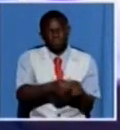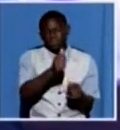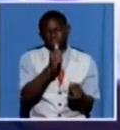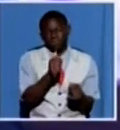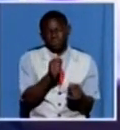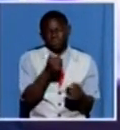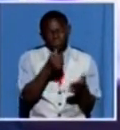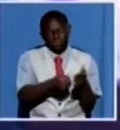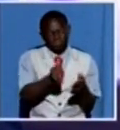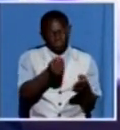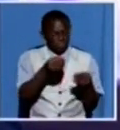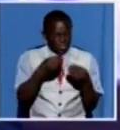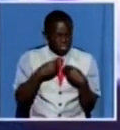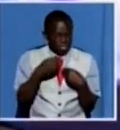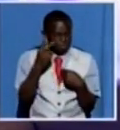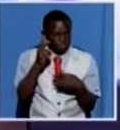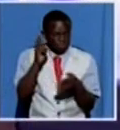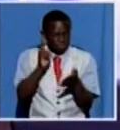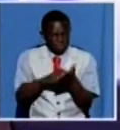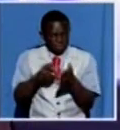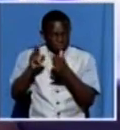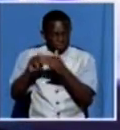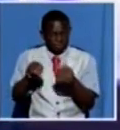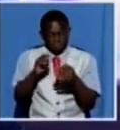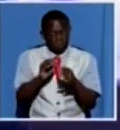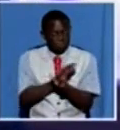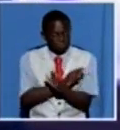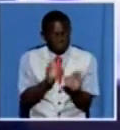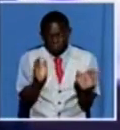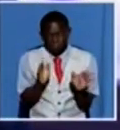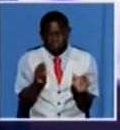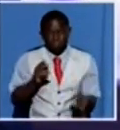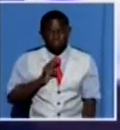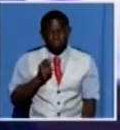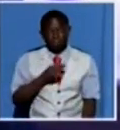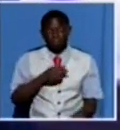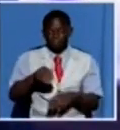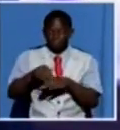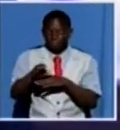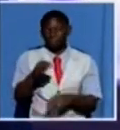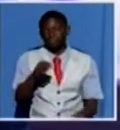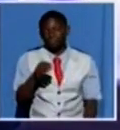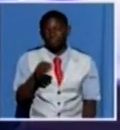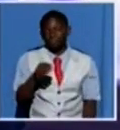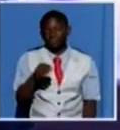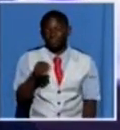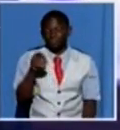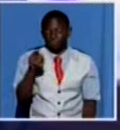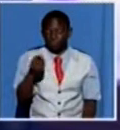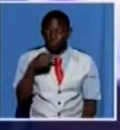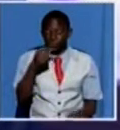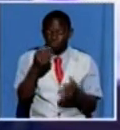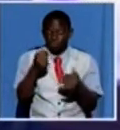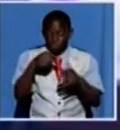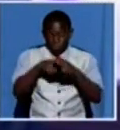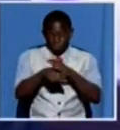women under the Ministry of Home Affairs at this cost. We sign a loan agreement. You pay us after 20 years. Instead of government